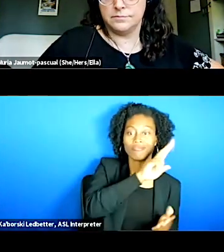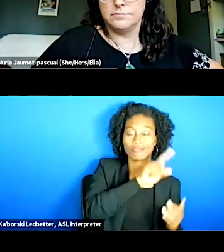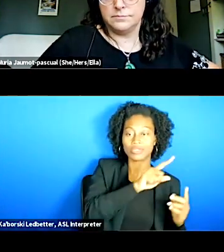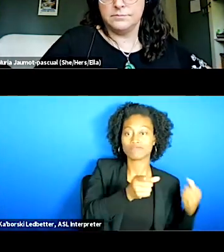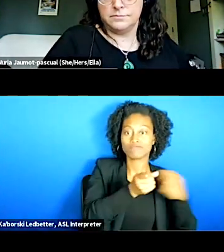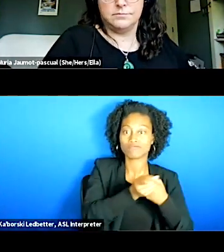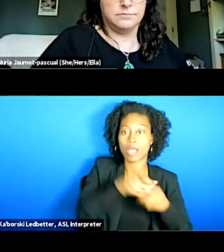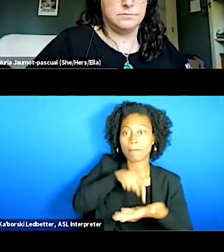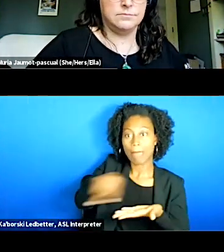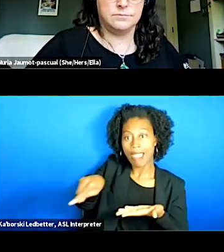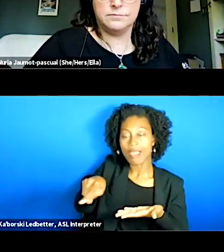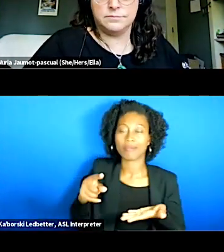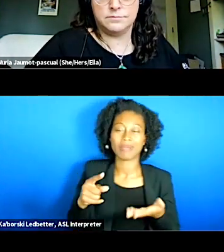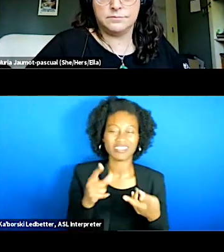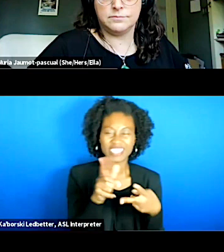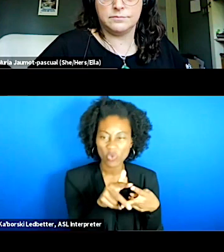publications.